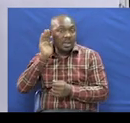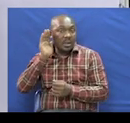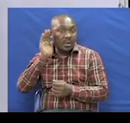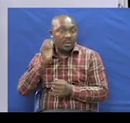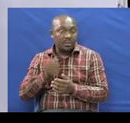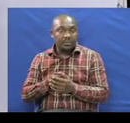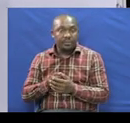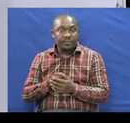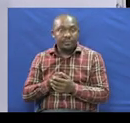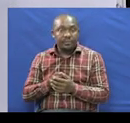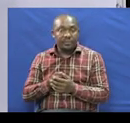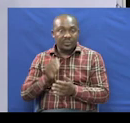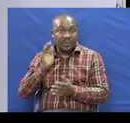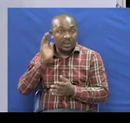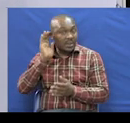to